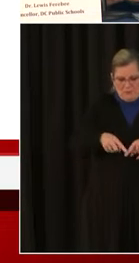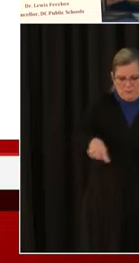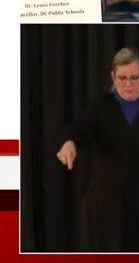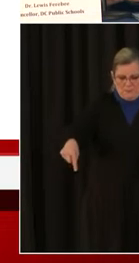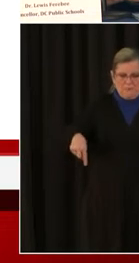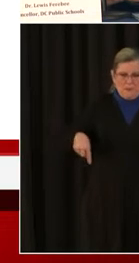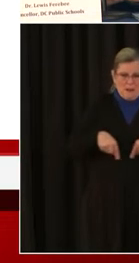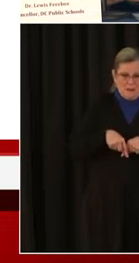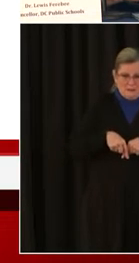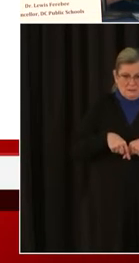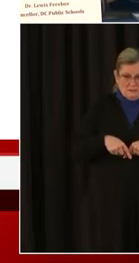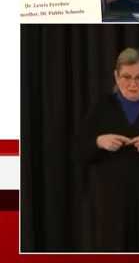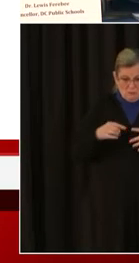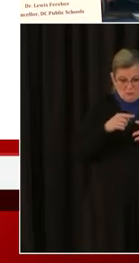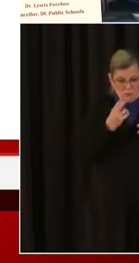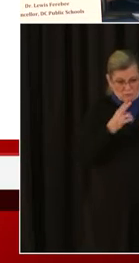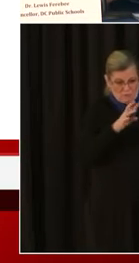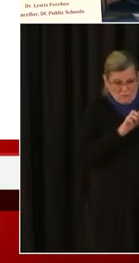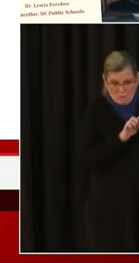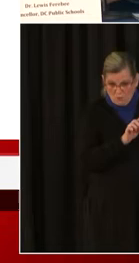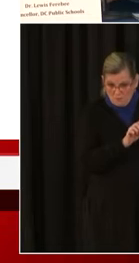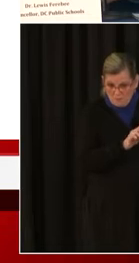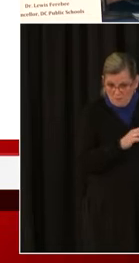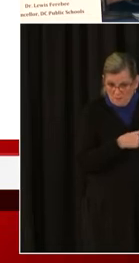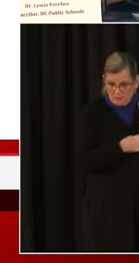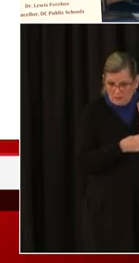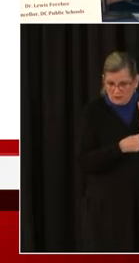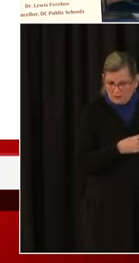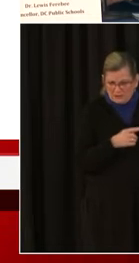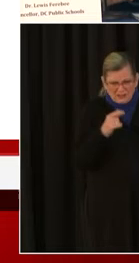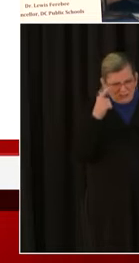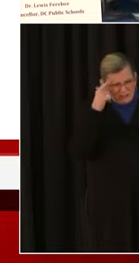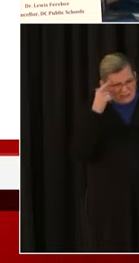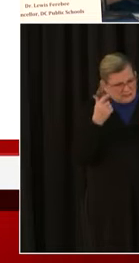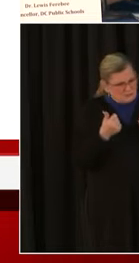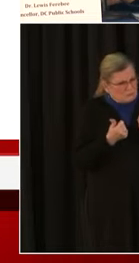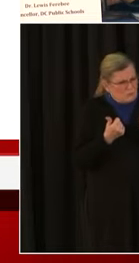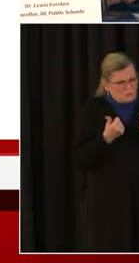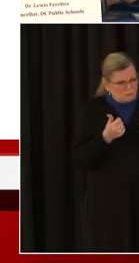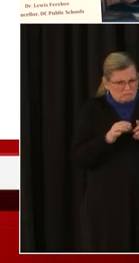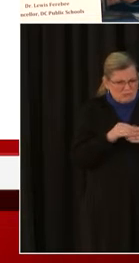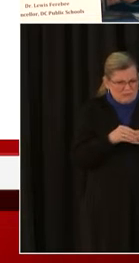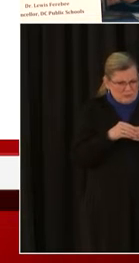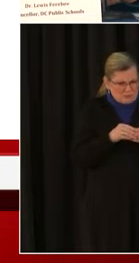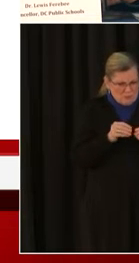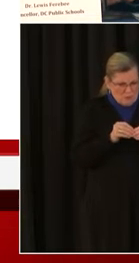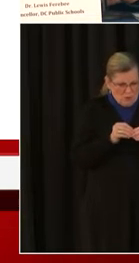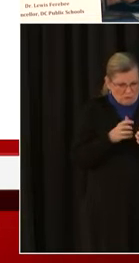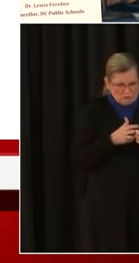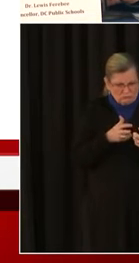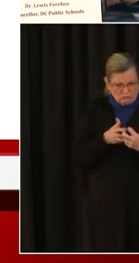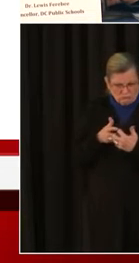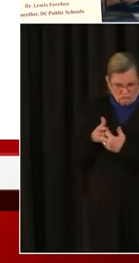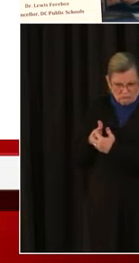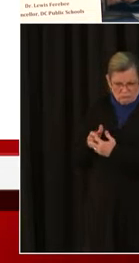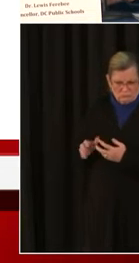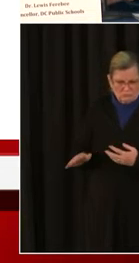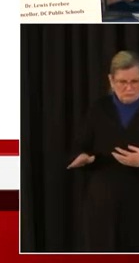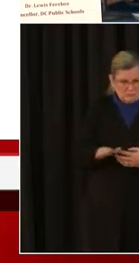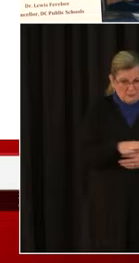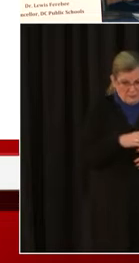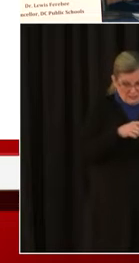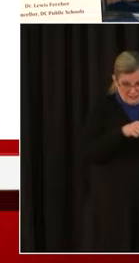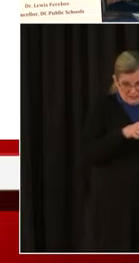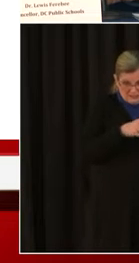so if a school wanted to combine any of these models or use one model for one grade level and a